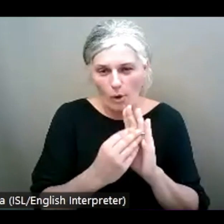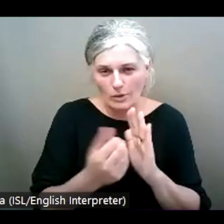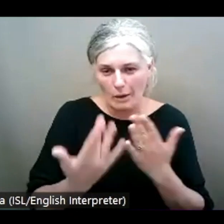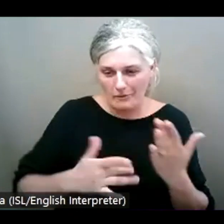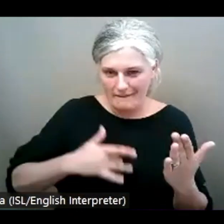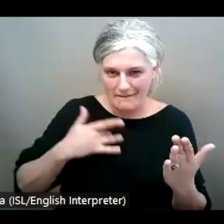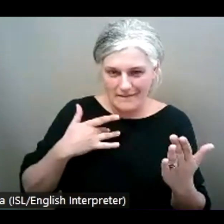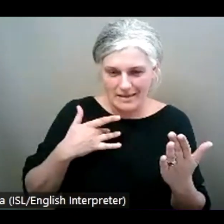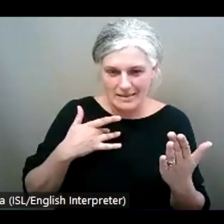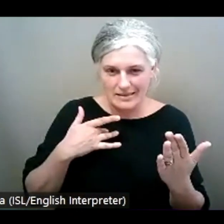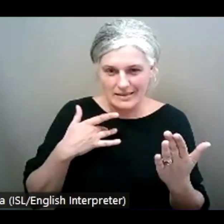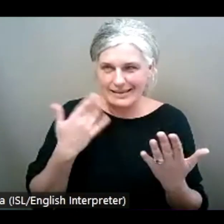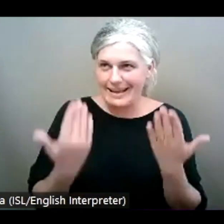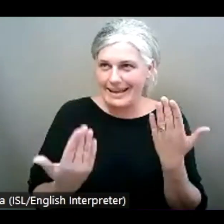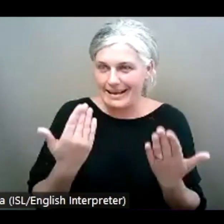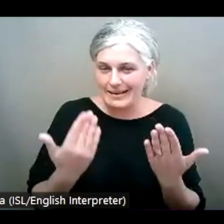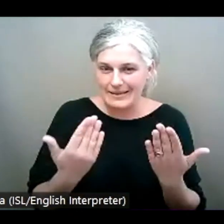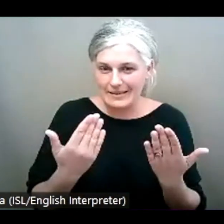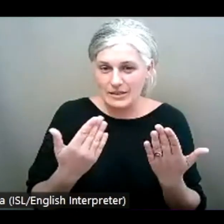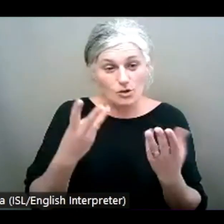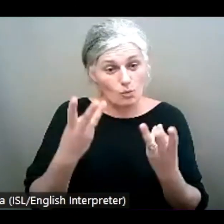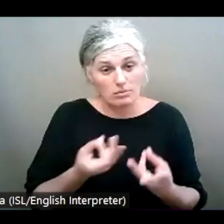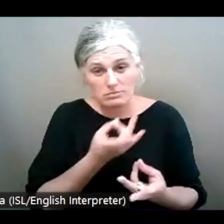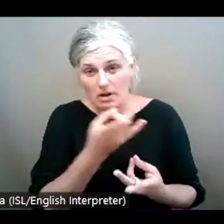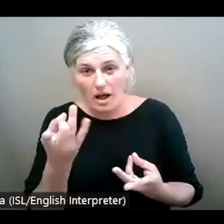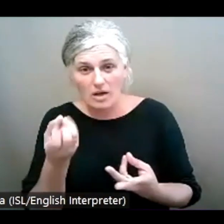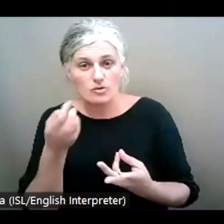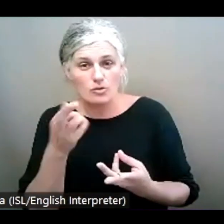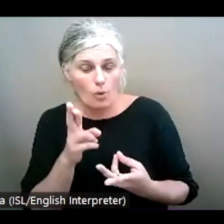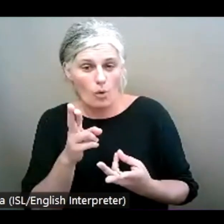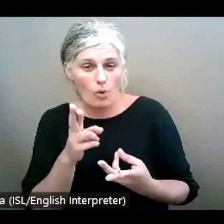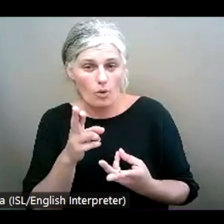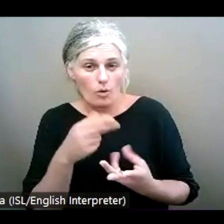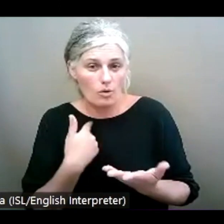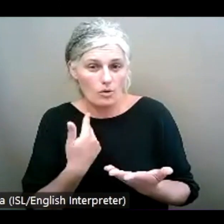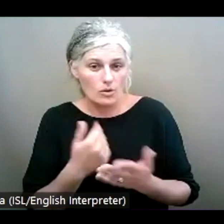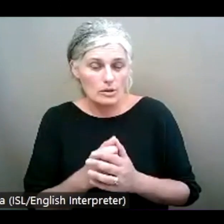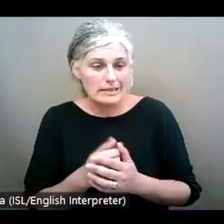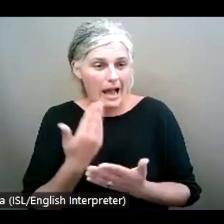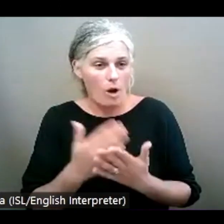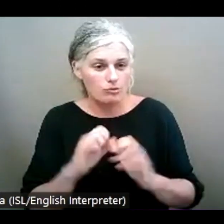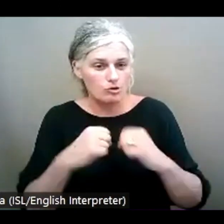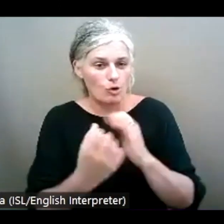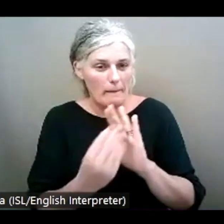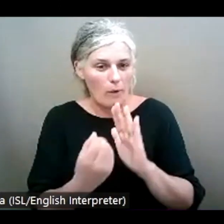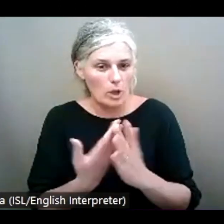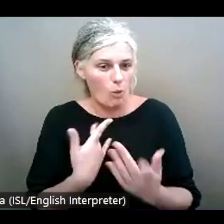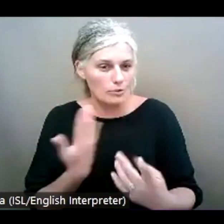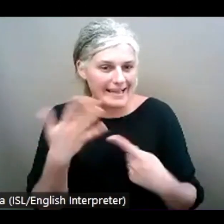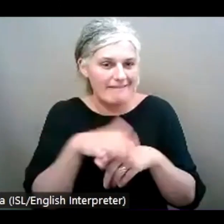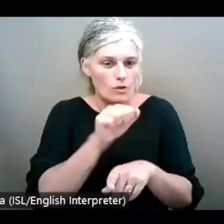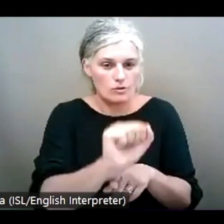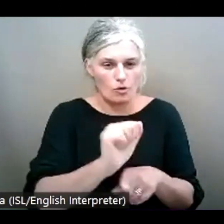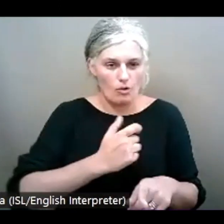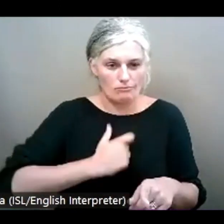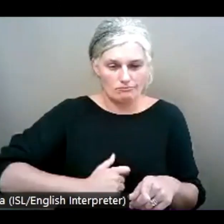us a lot, but anything else you want to add in terms of the personal impact of the social model on you? This